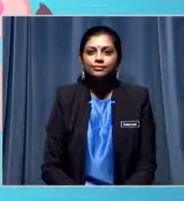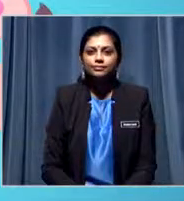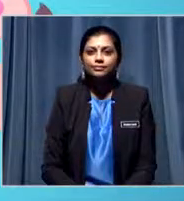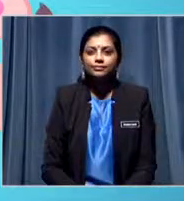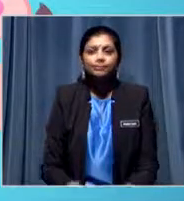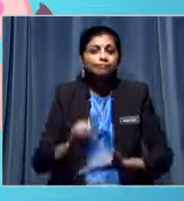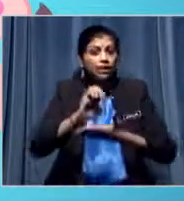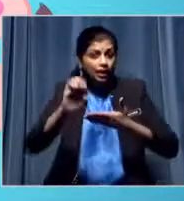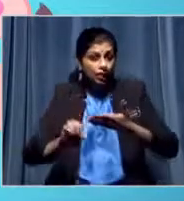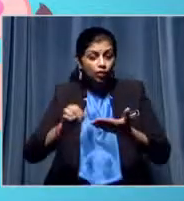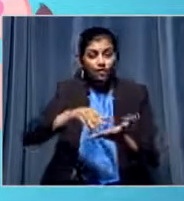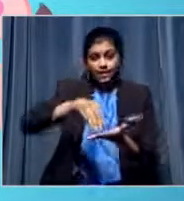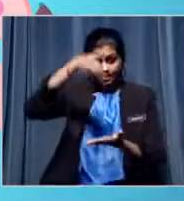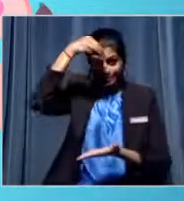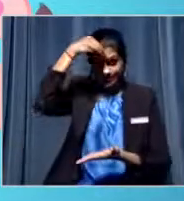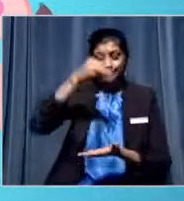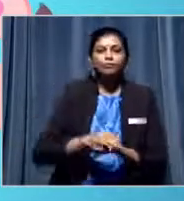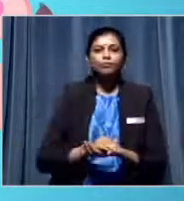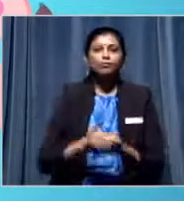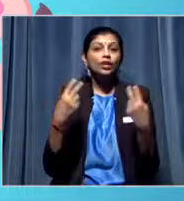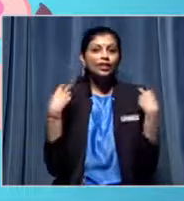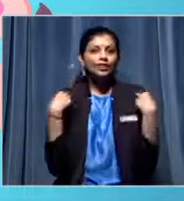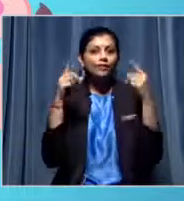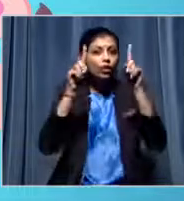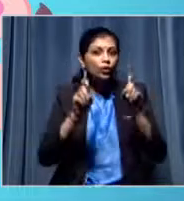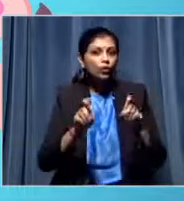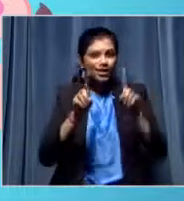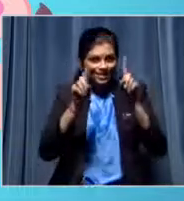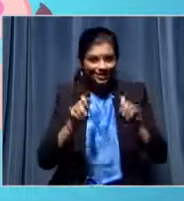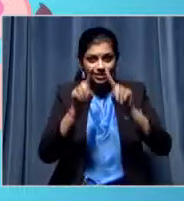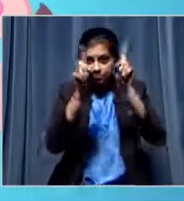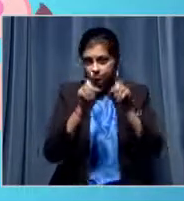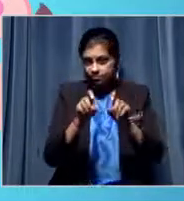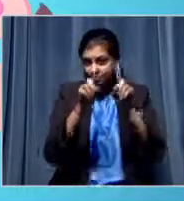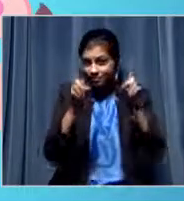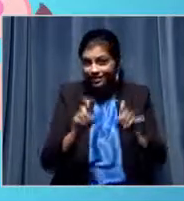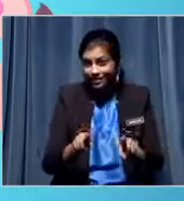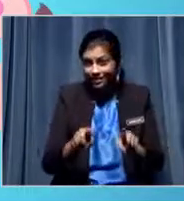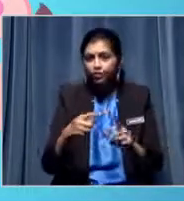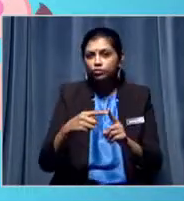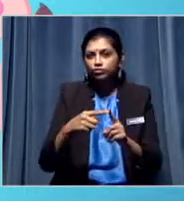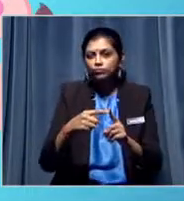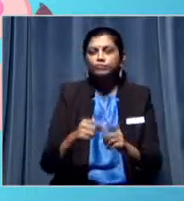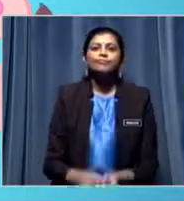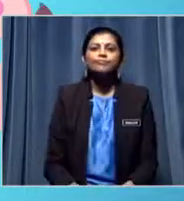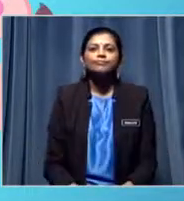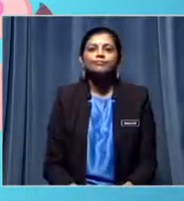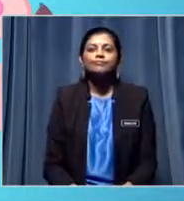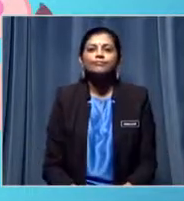At the end of this lesson, we'll have a quiz to test your learning, so stick around until the end for